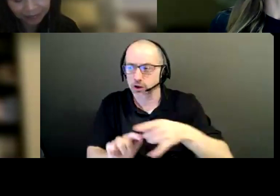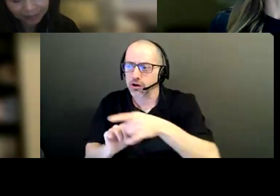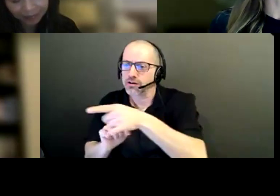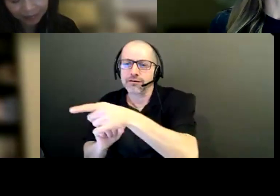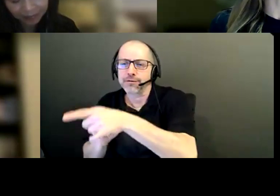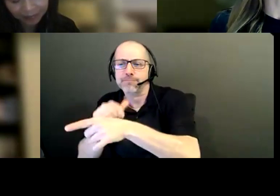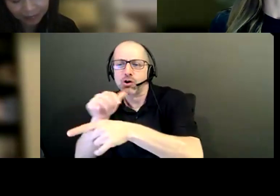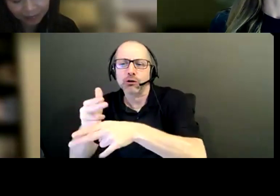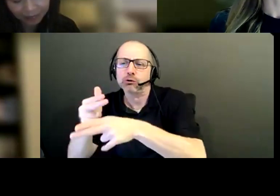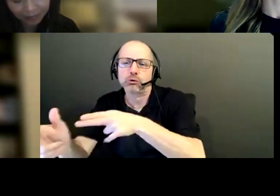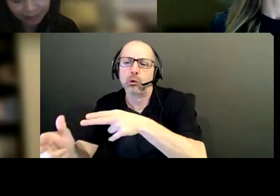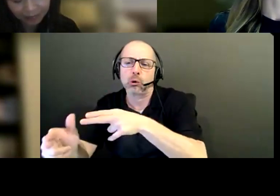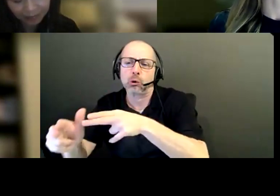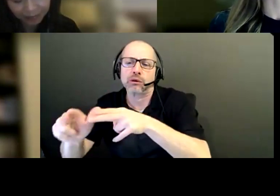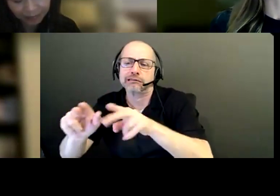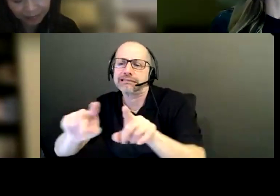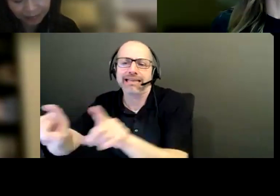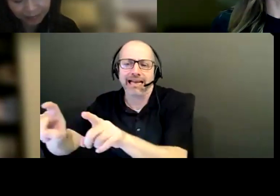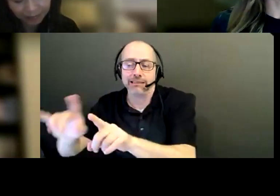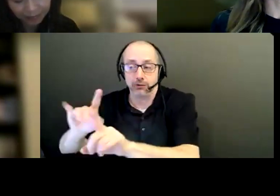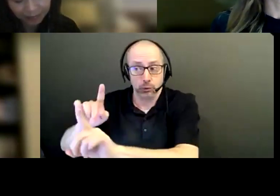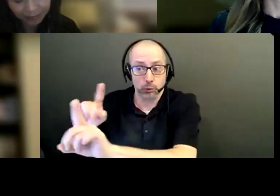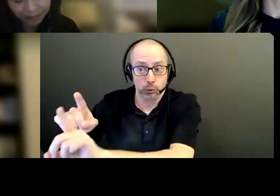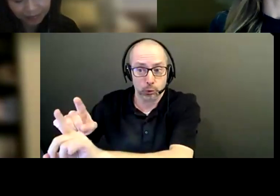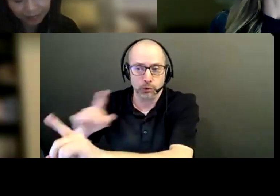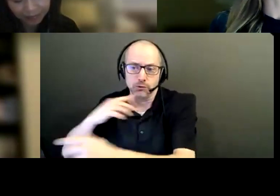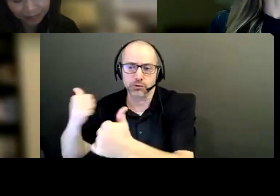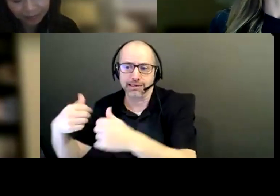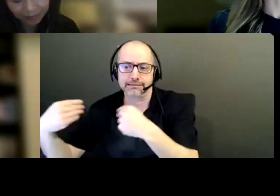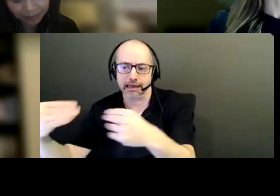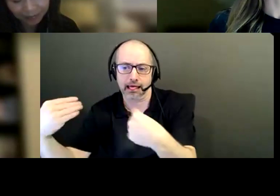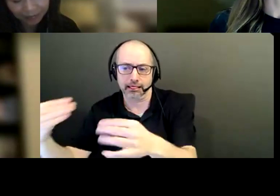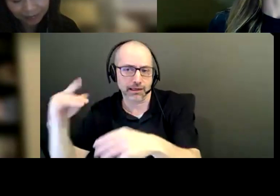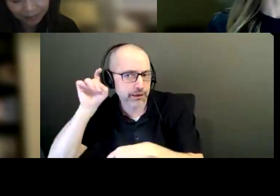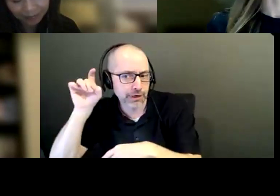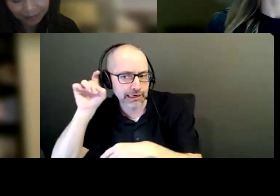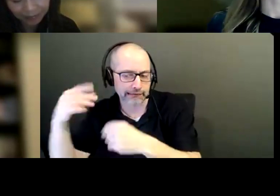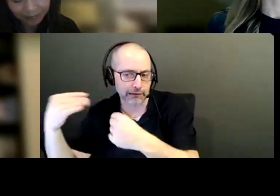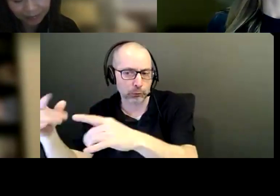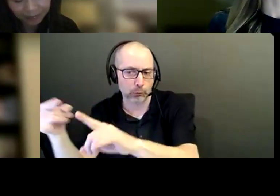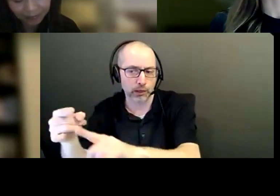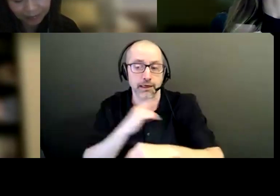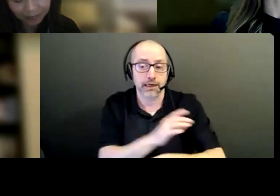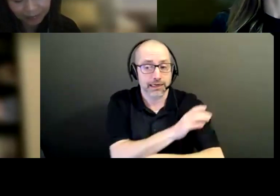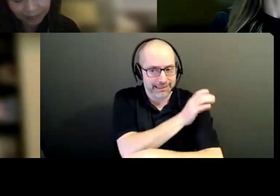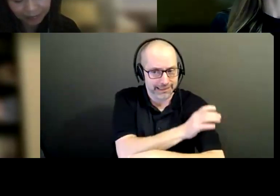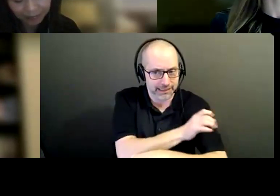screening with the purpose of trying to sell you a hearing aid. I know there's lots of quick kind of hearing